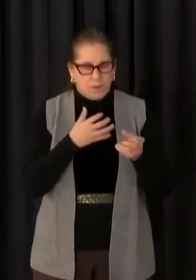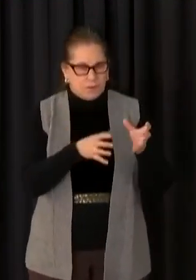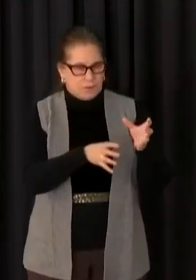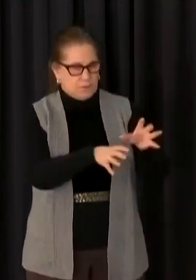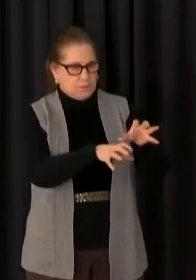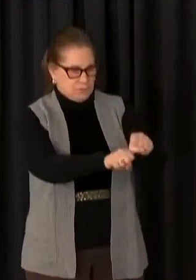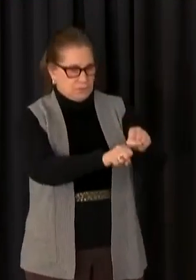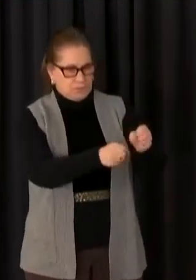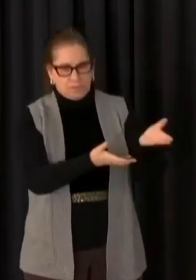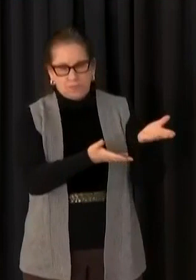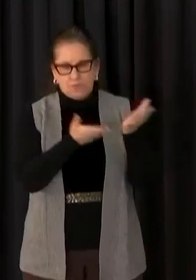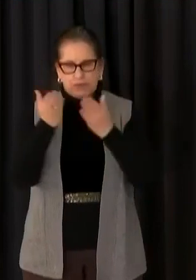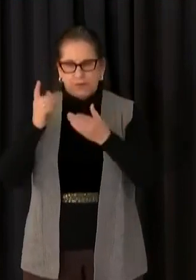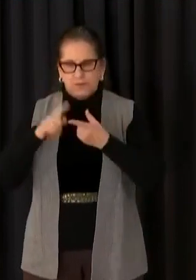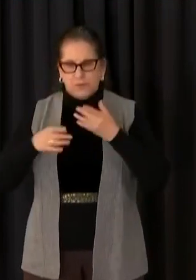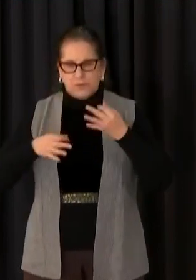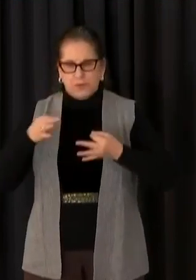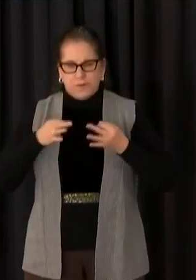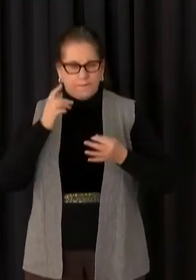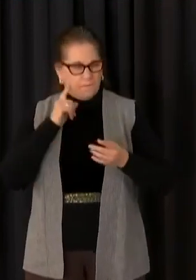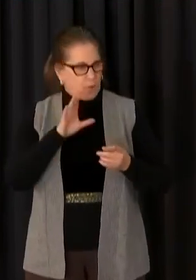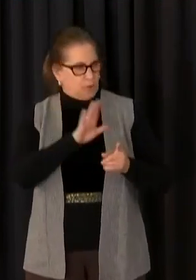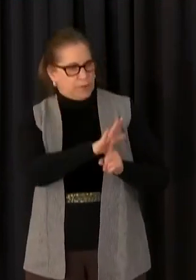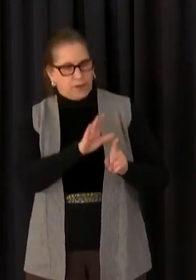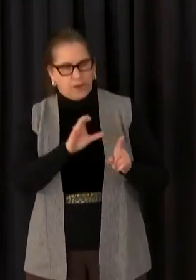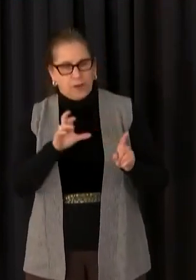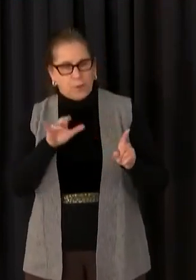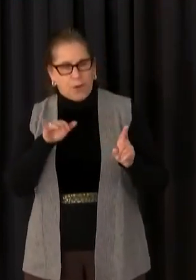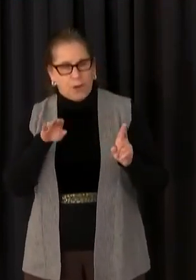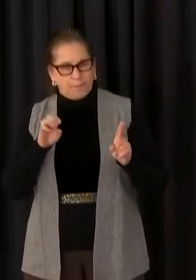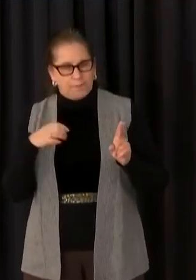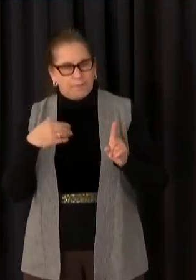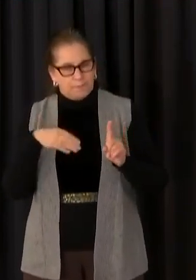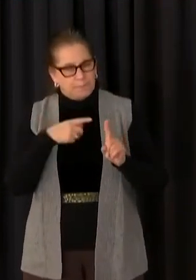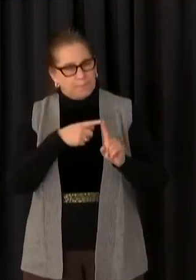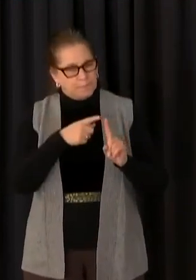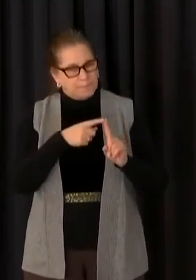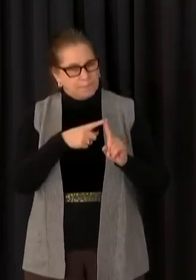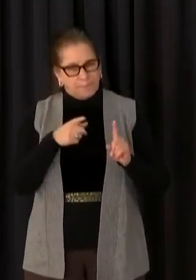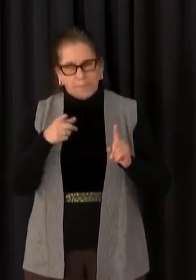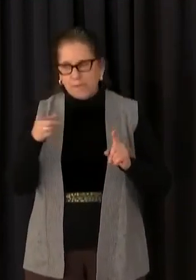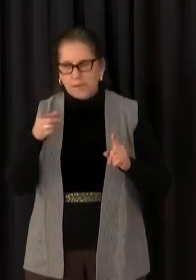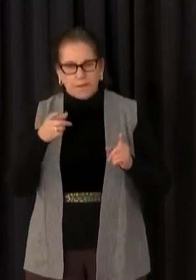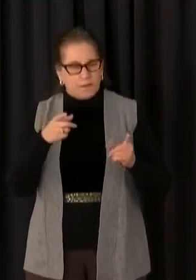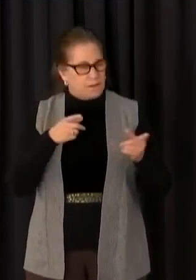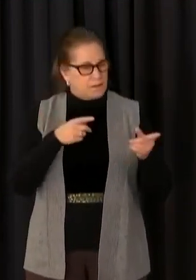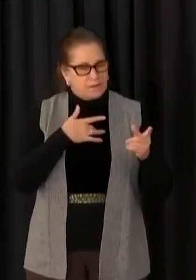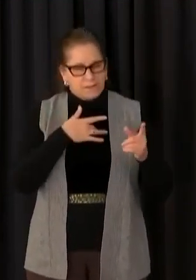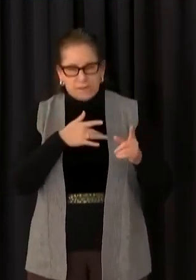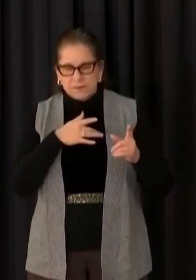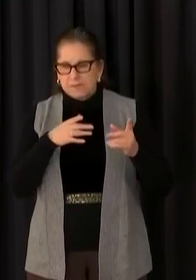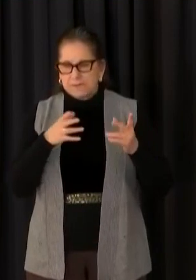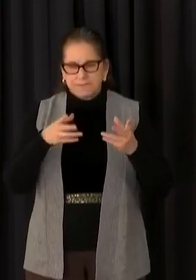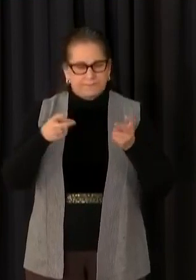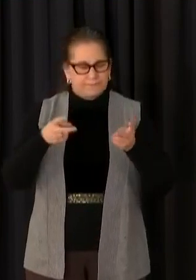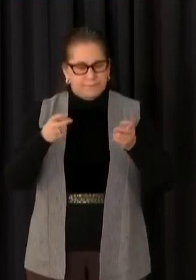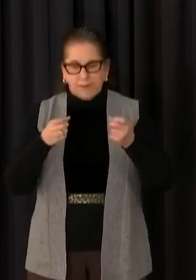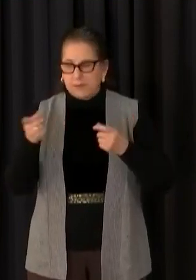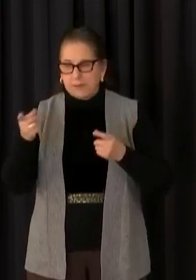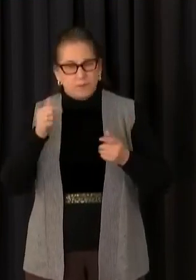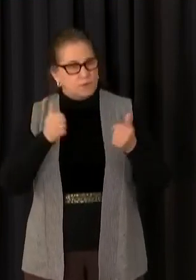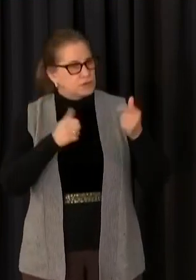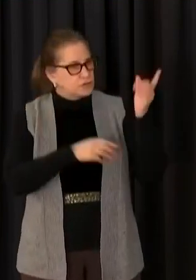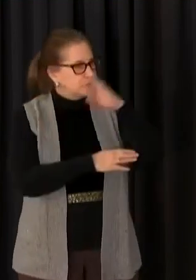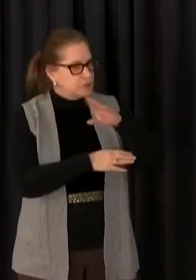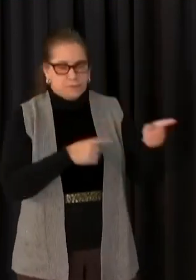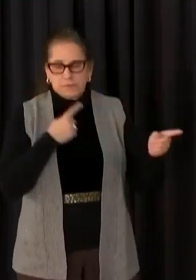committed. Is there a specific time of day? Is there specific cars that they're looking for? Is it just completely random? And It's really all over the